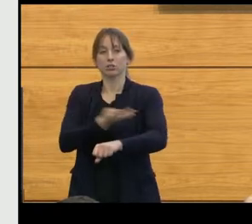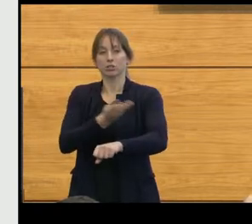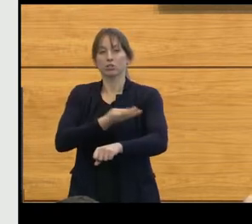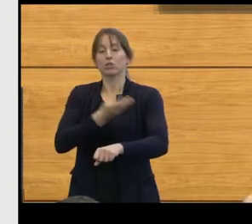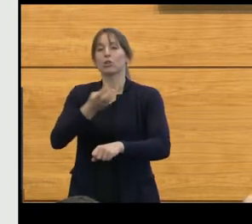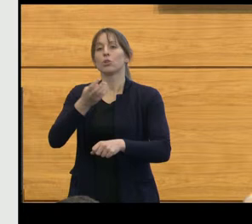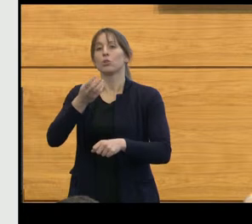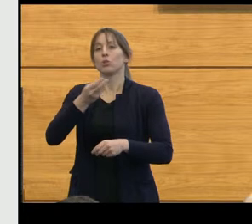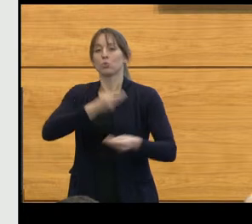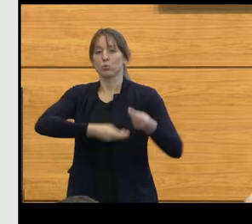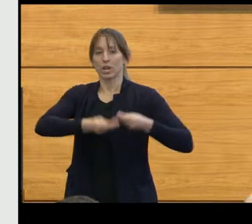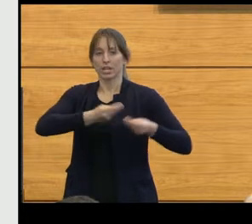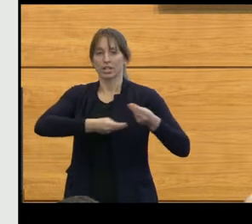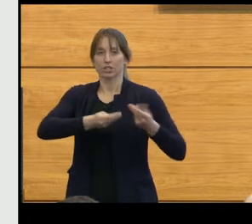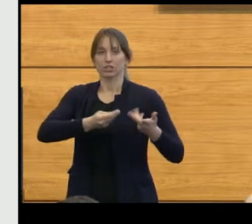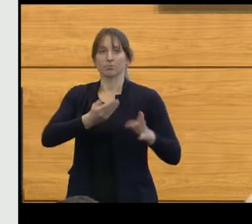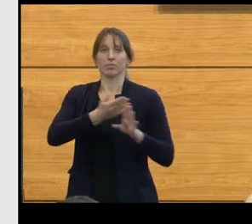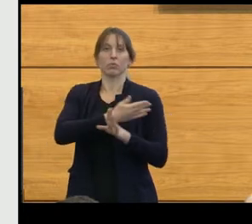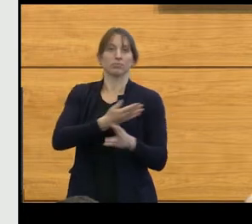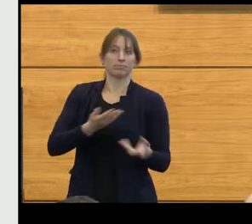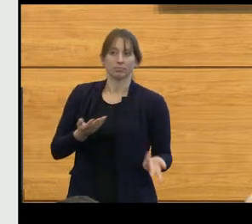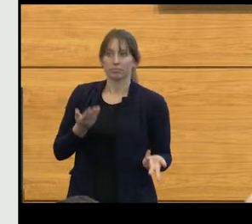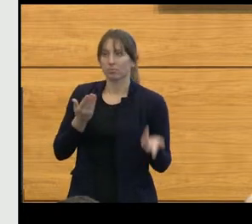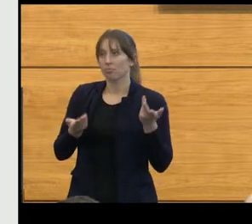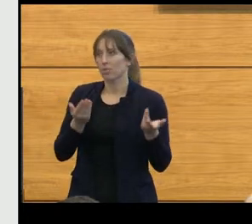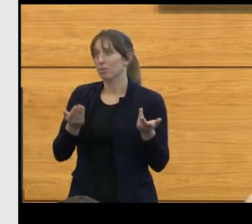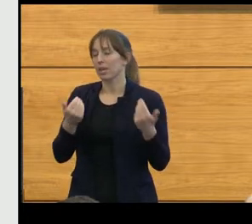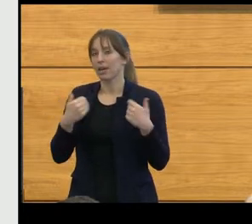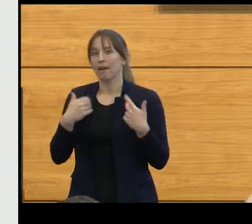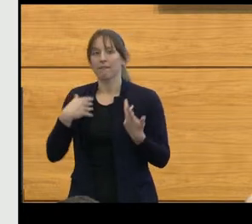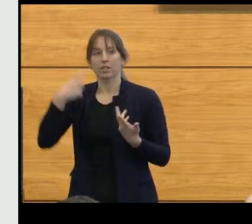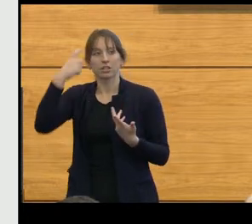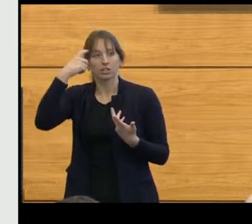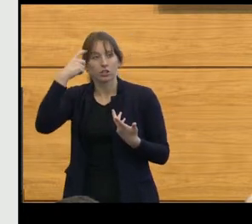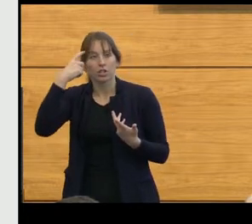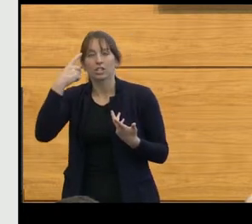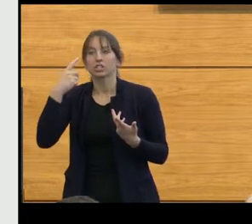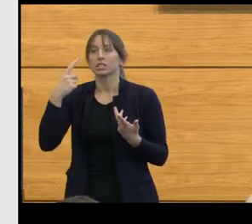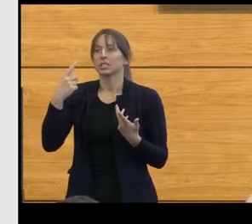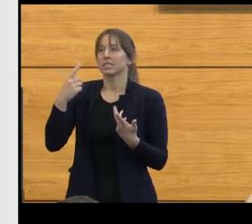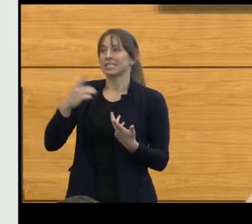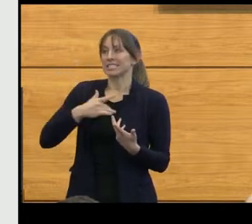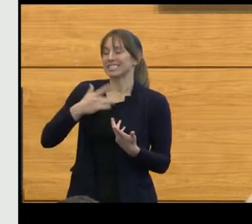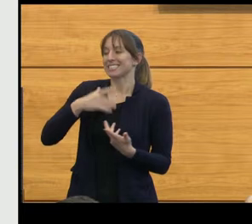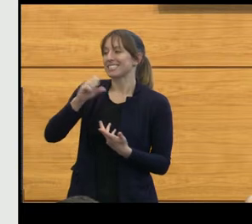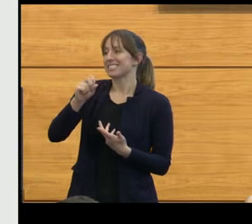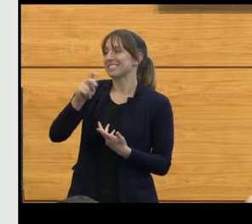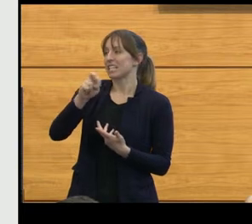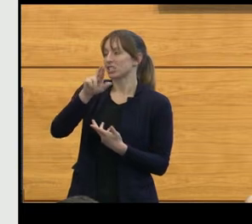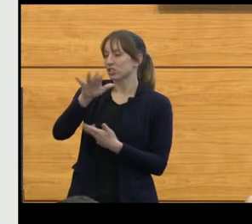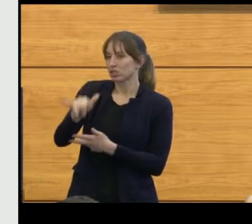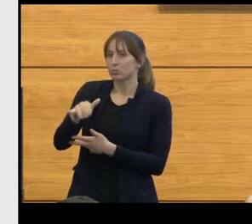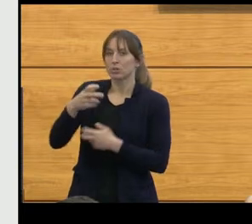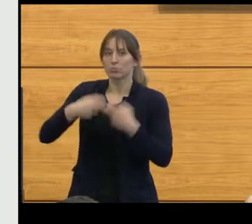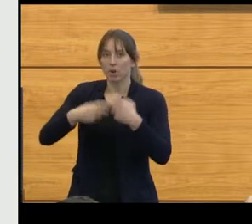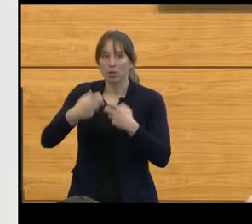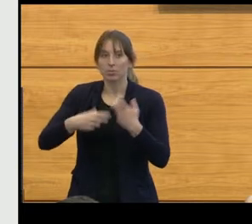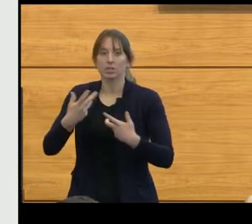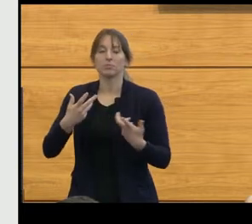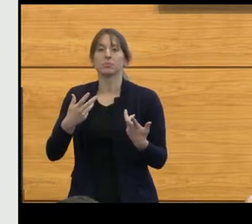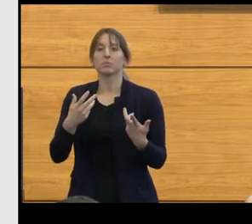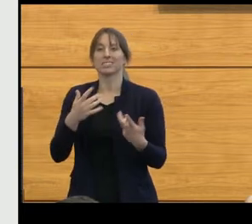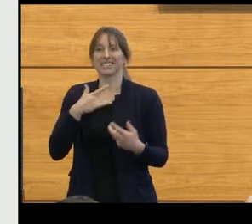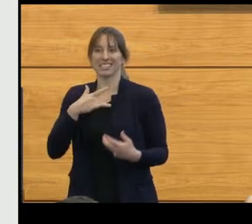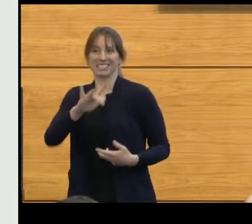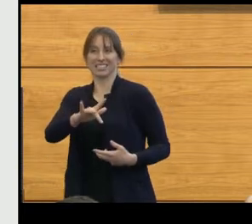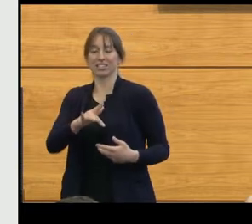on. They have endocrine problems, they have sensory and neurologic deficits, and then long term they can develop secondary malignancies.